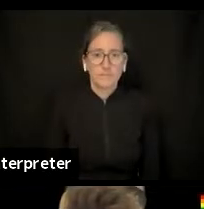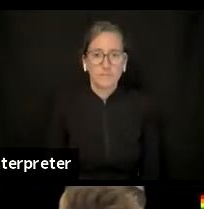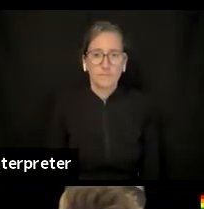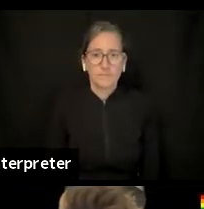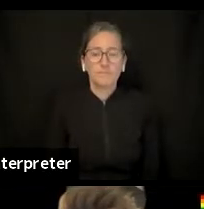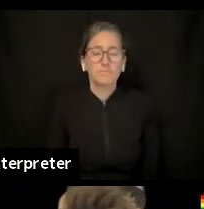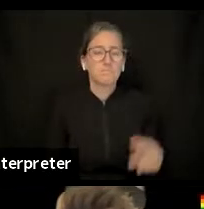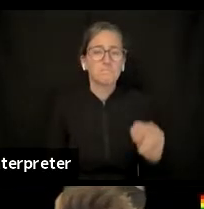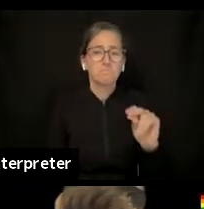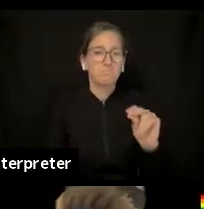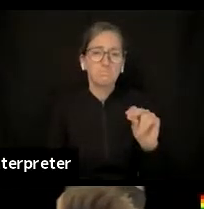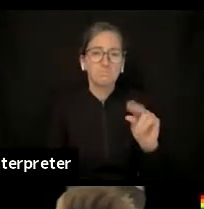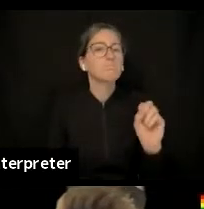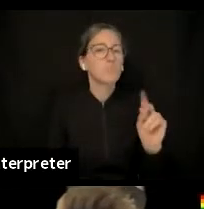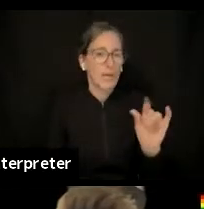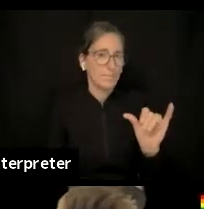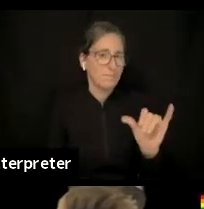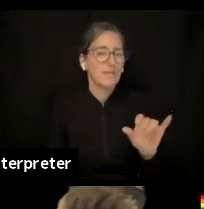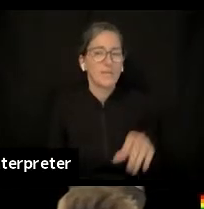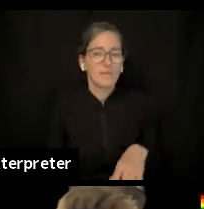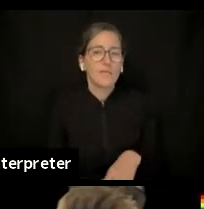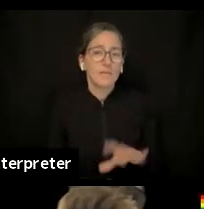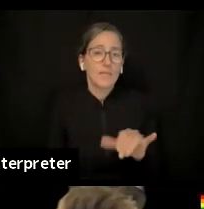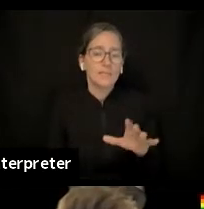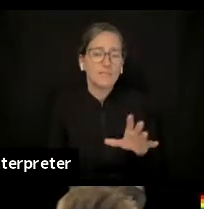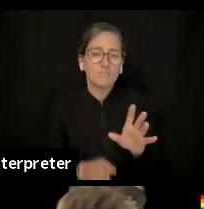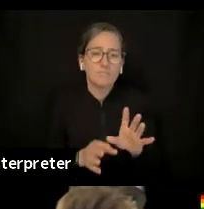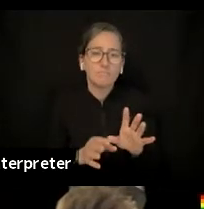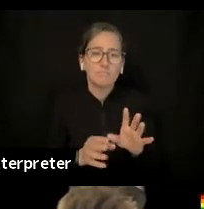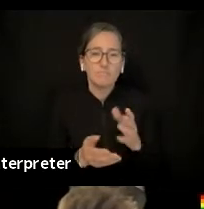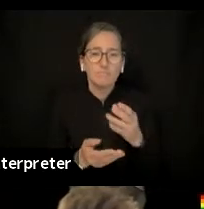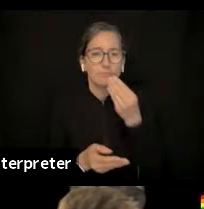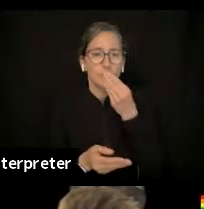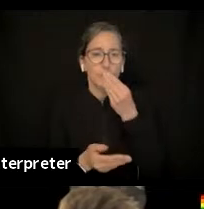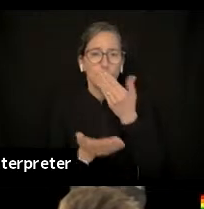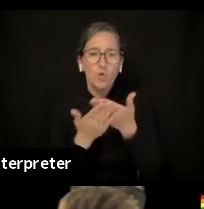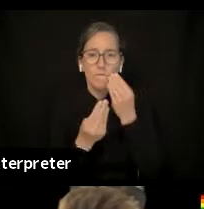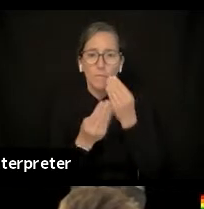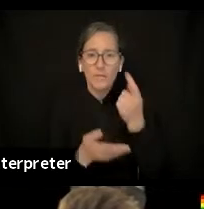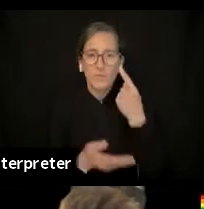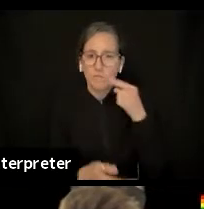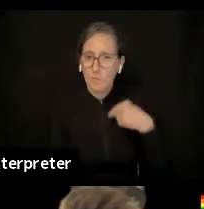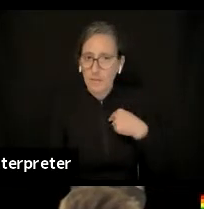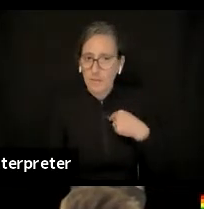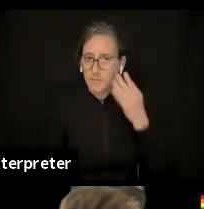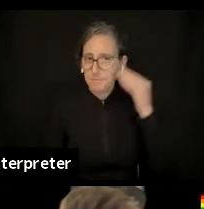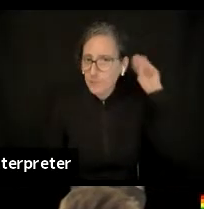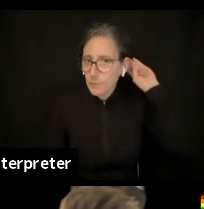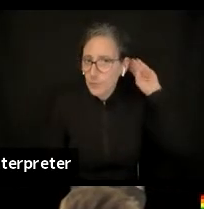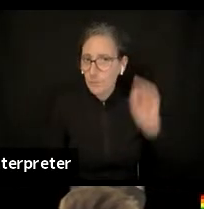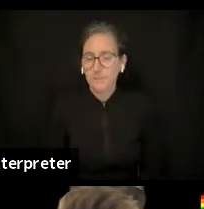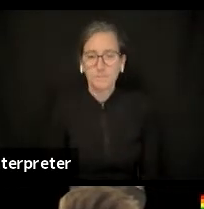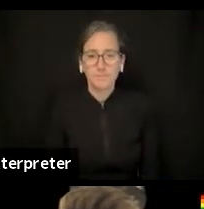Doesn't look like it. So that's just kind of good for me to know. So I will.